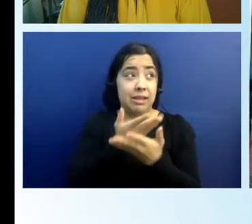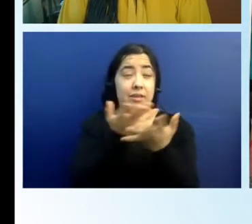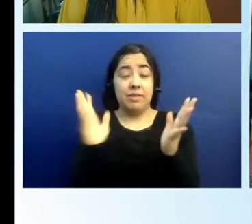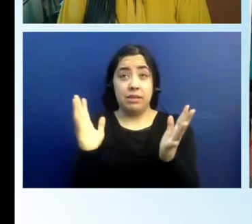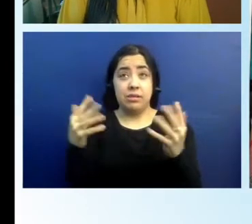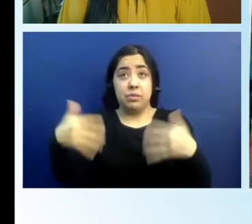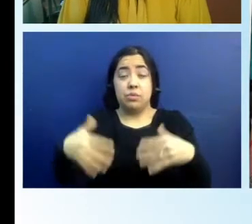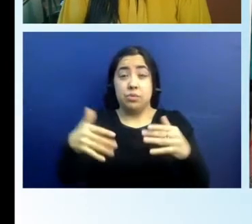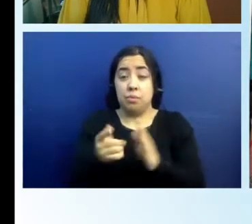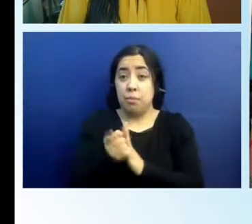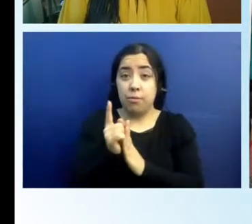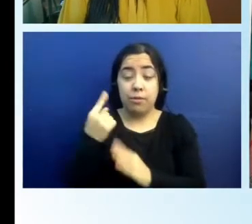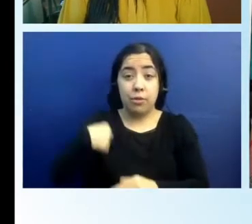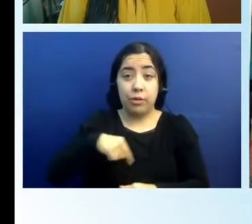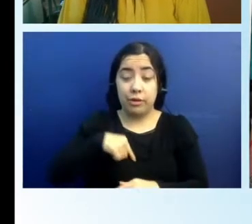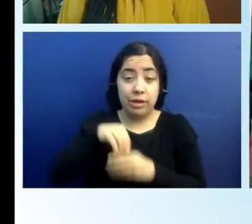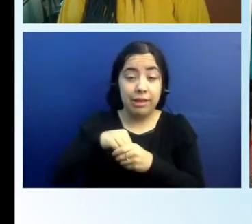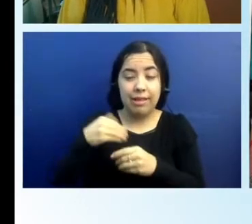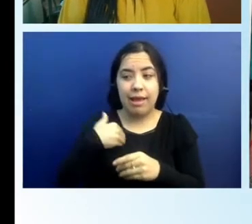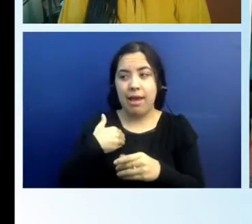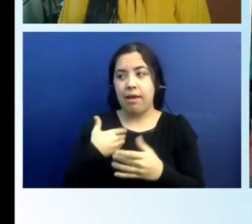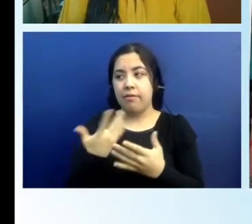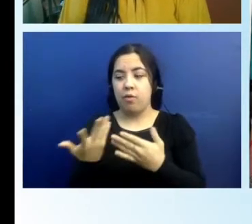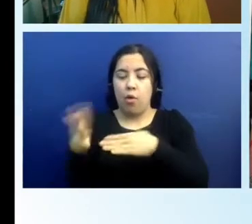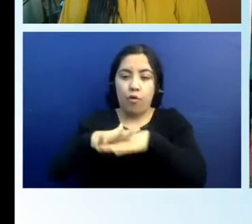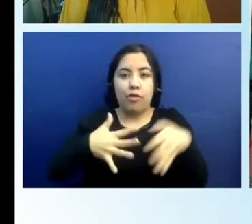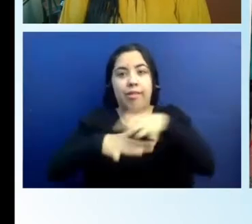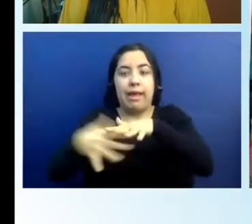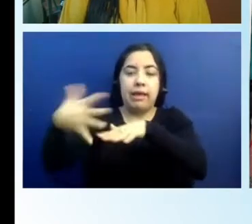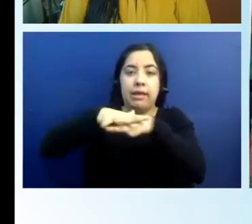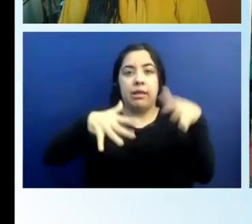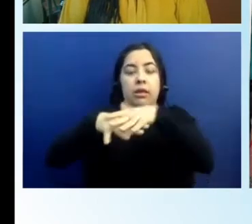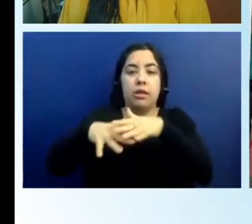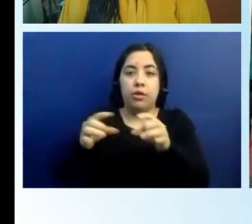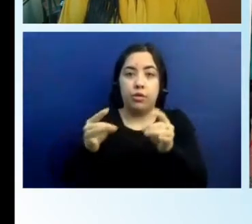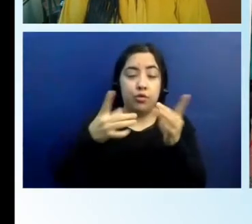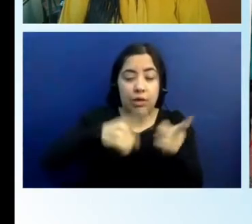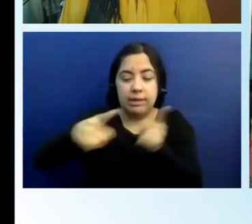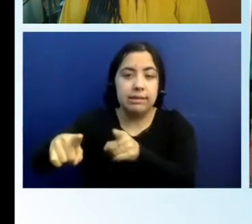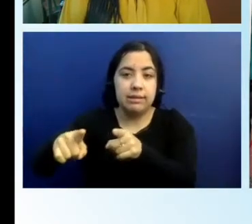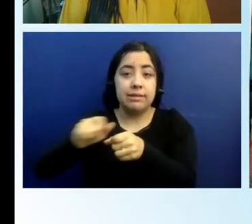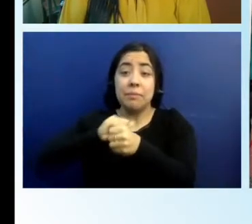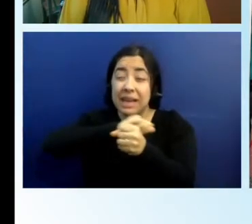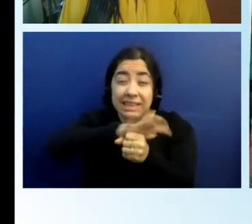There were overlaying crises of the pandemic, our longstanding